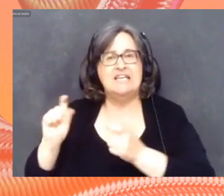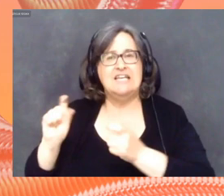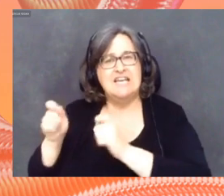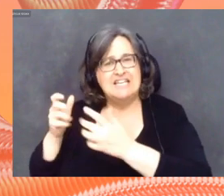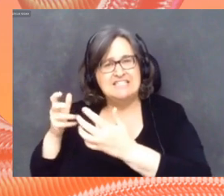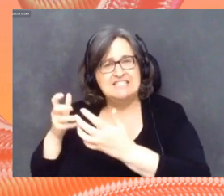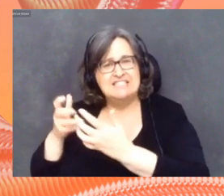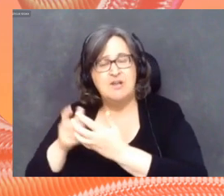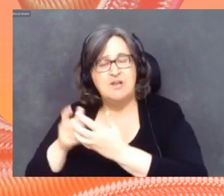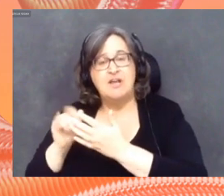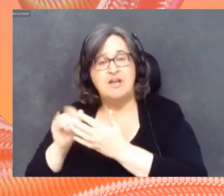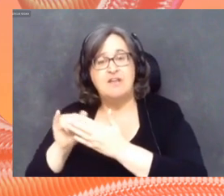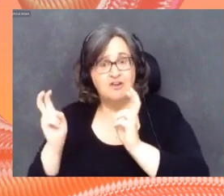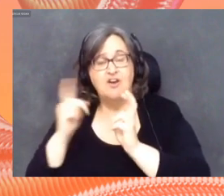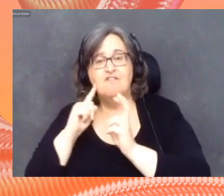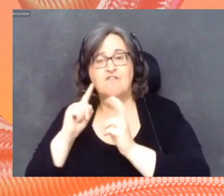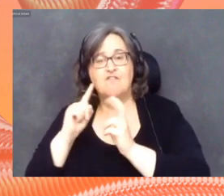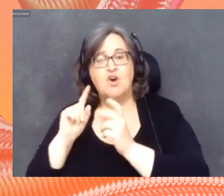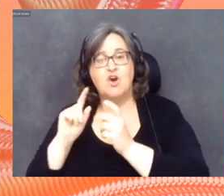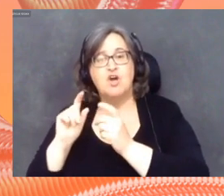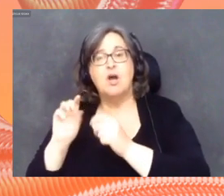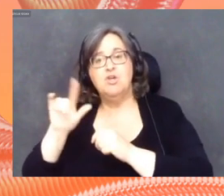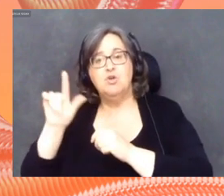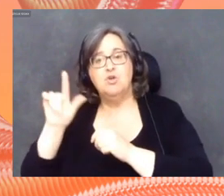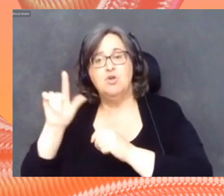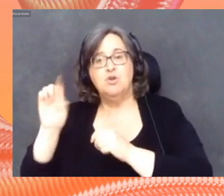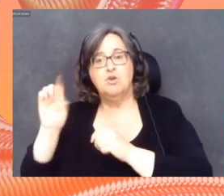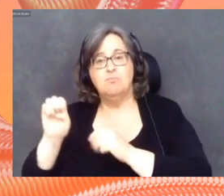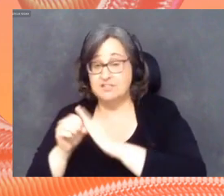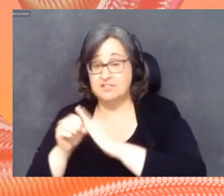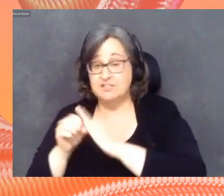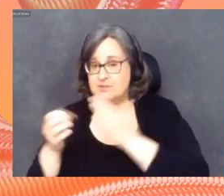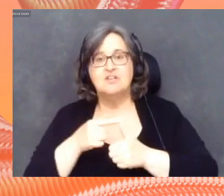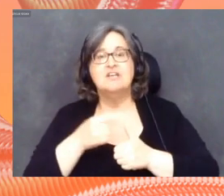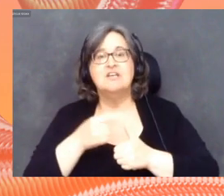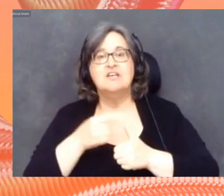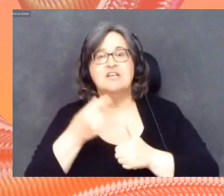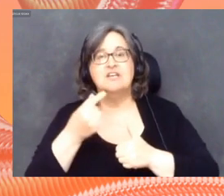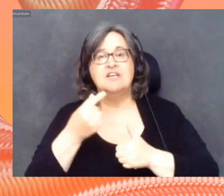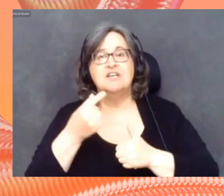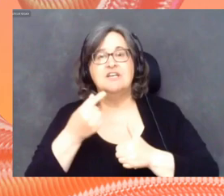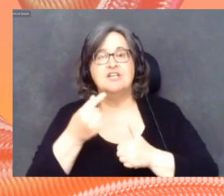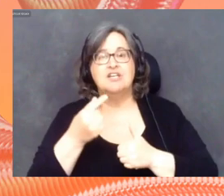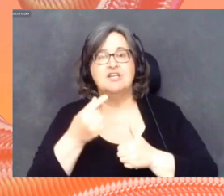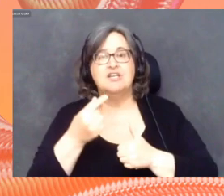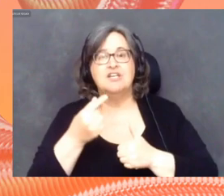themes of mutable signs, which are Gemini, Virgo,